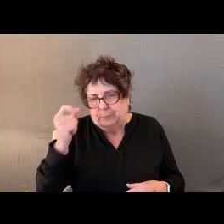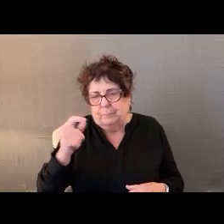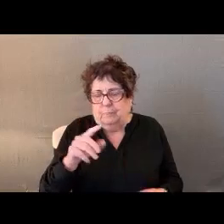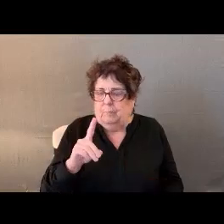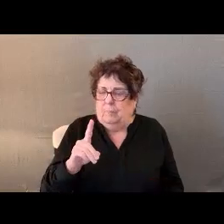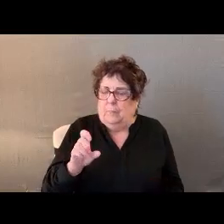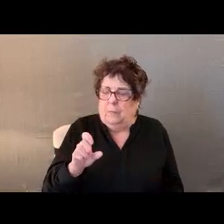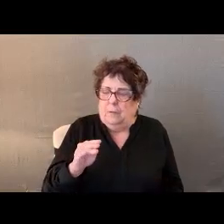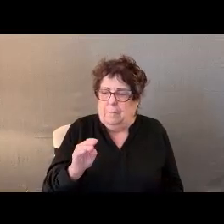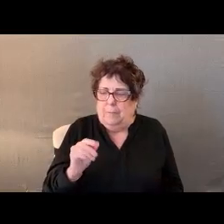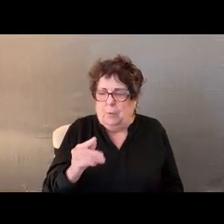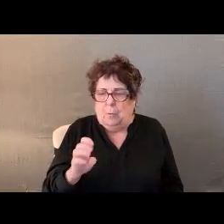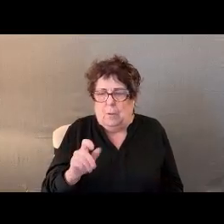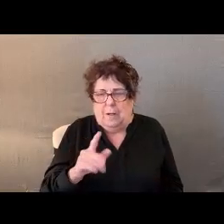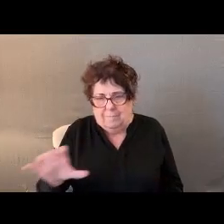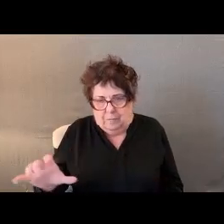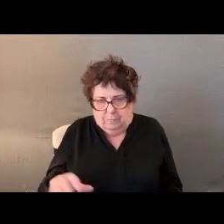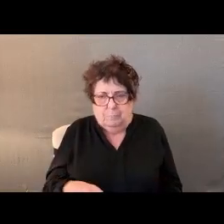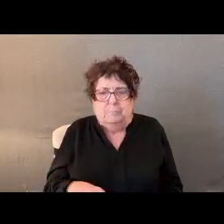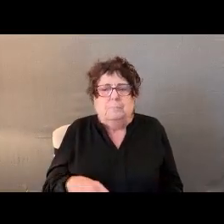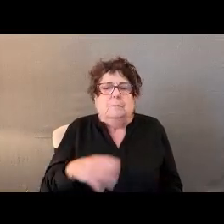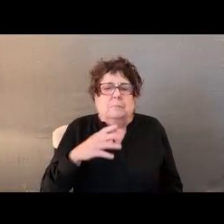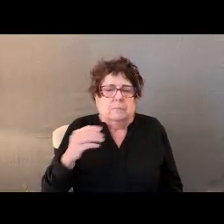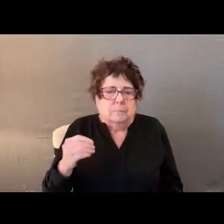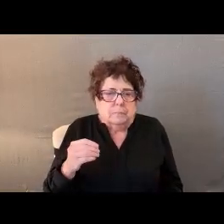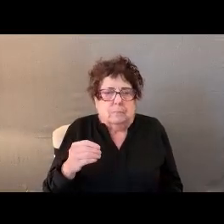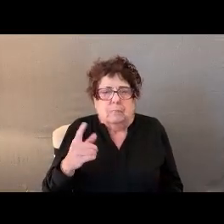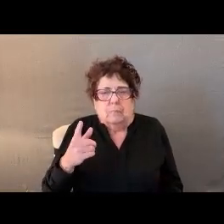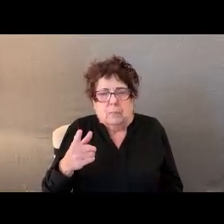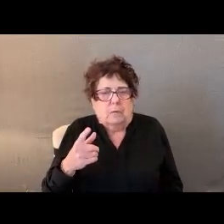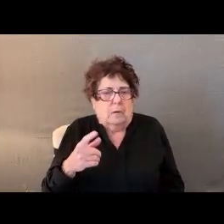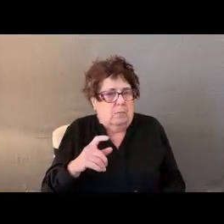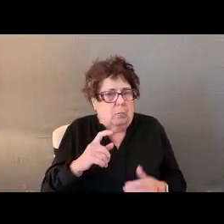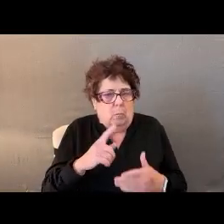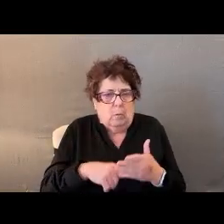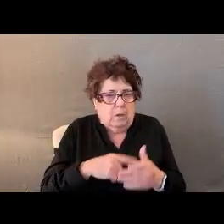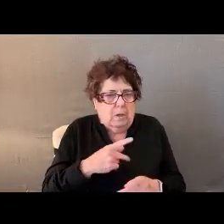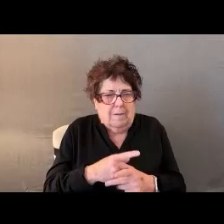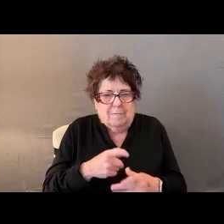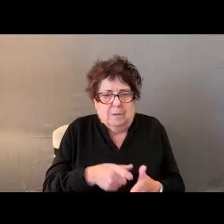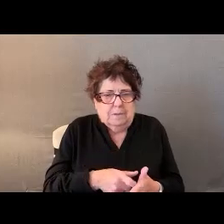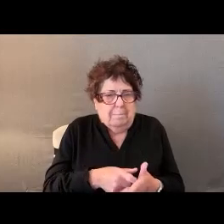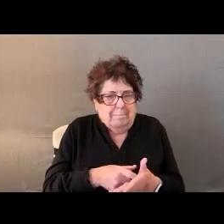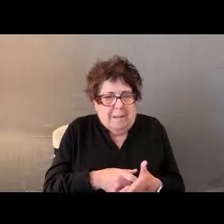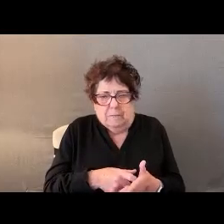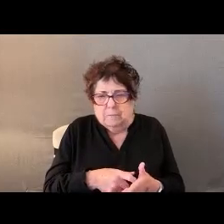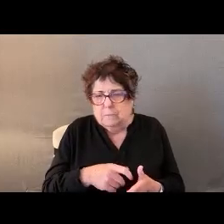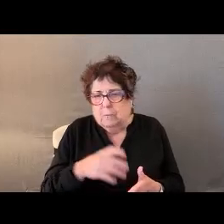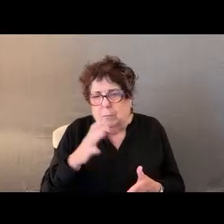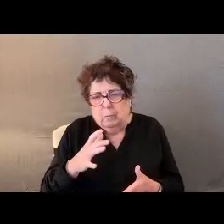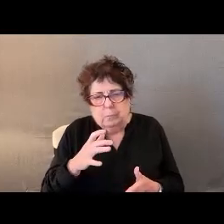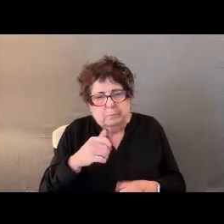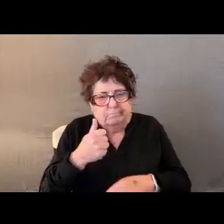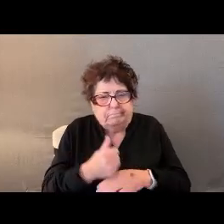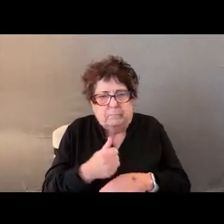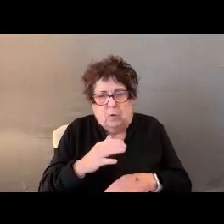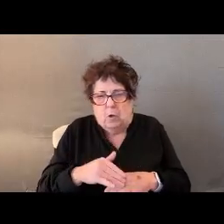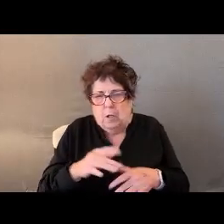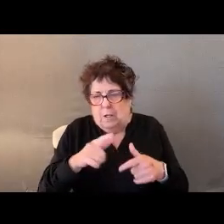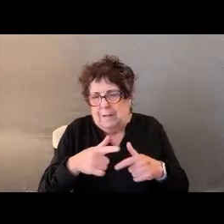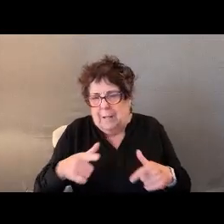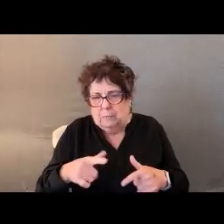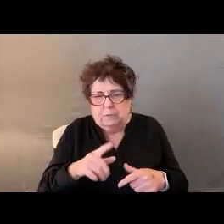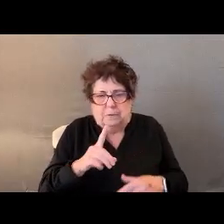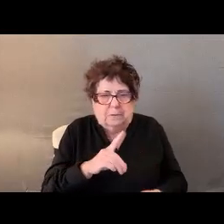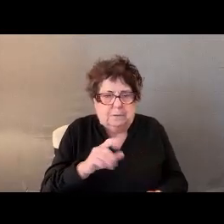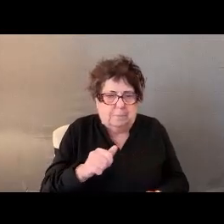will be placed on language and disability access services. Part of that is inherent in the DOJ's four-factor analysis,